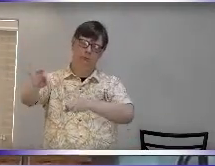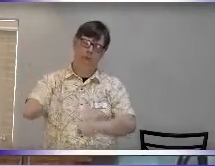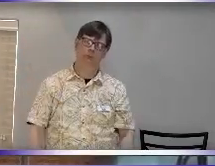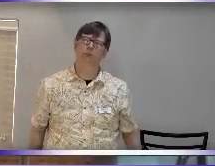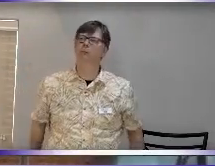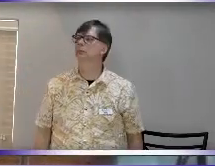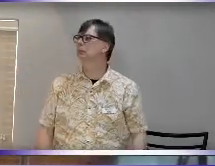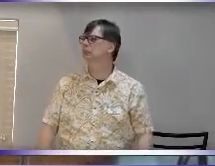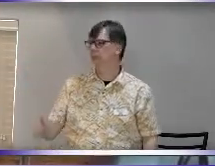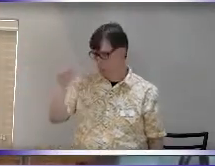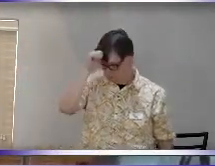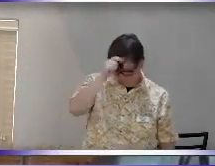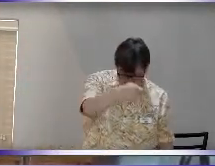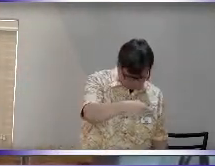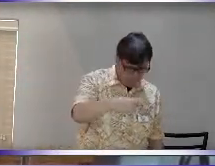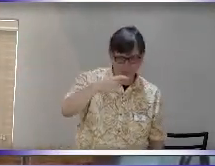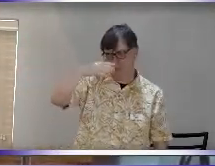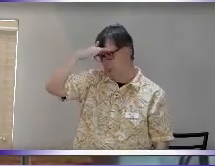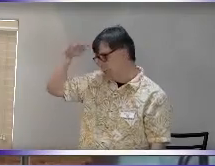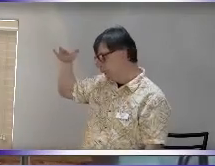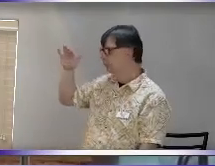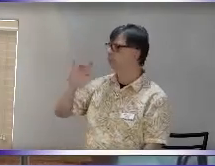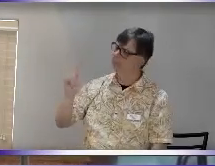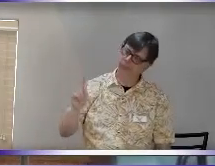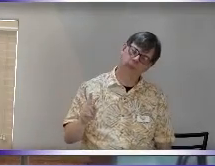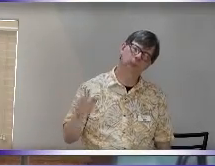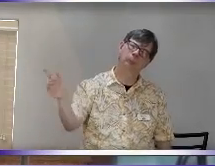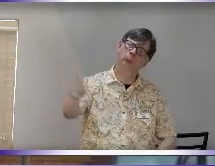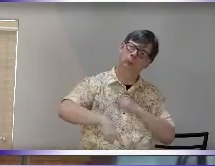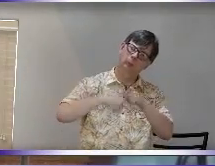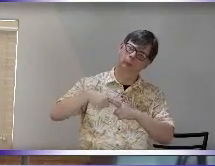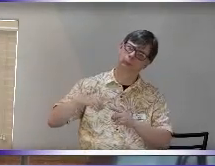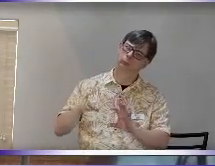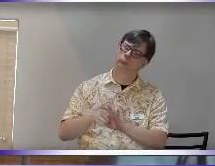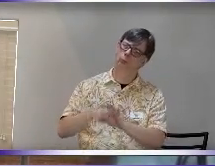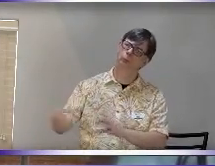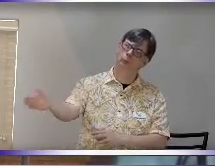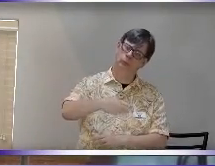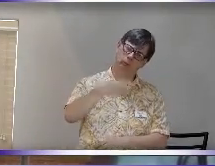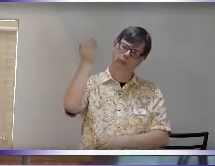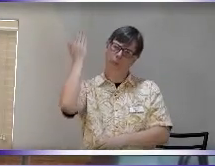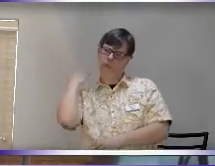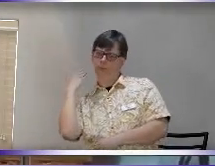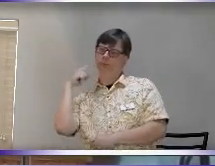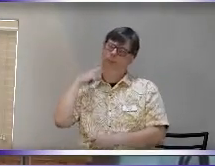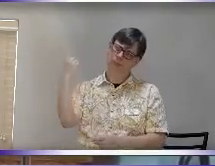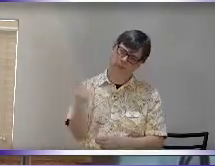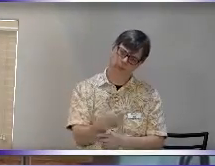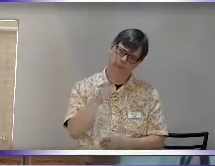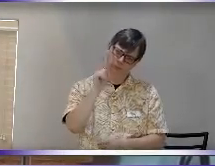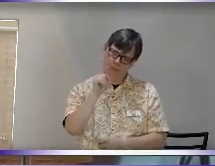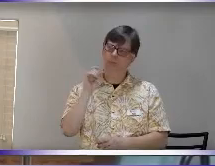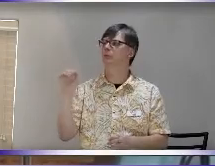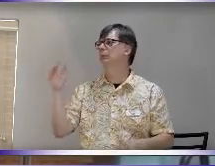so he looked at and said, how do we have this oneness? We recognize I am. So you